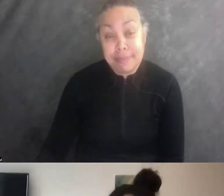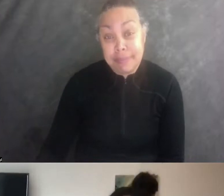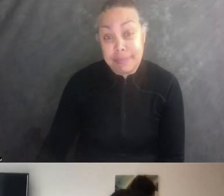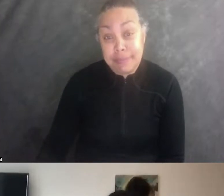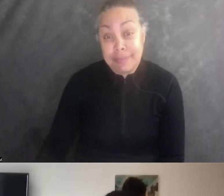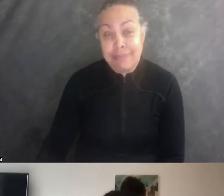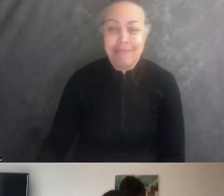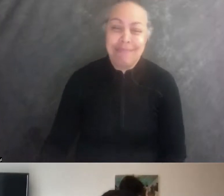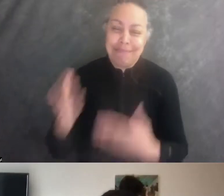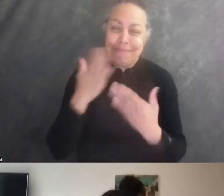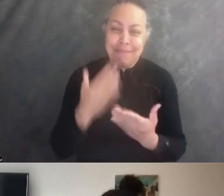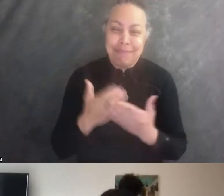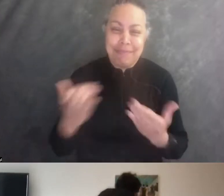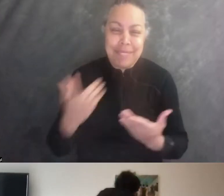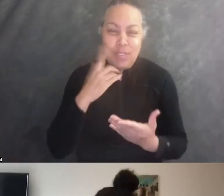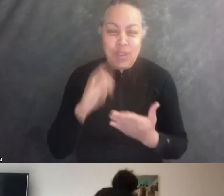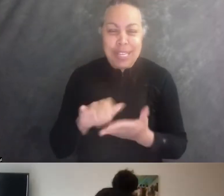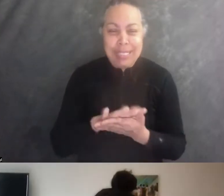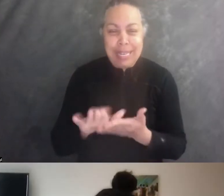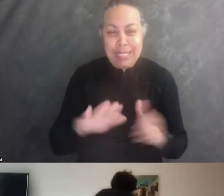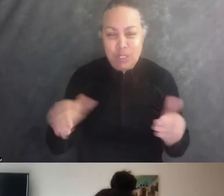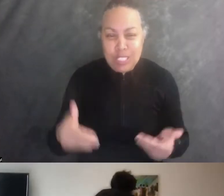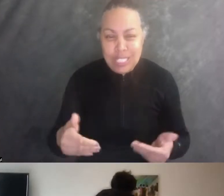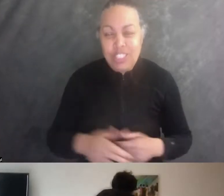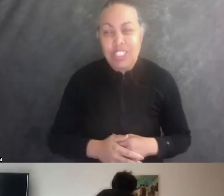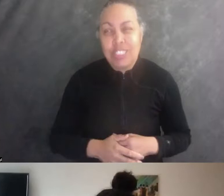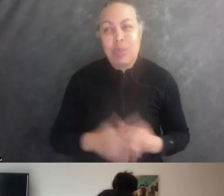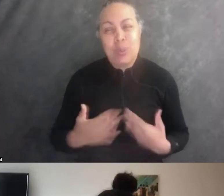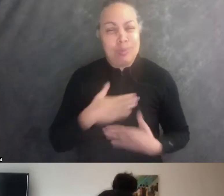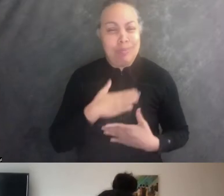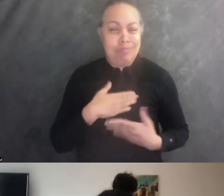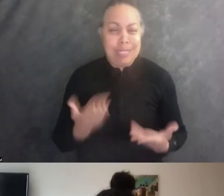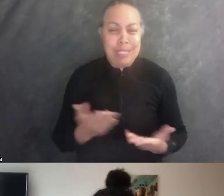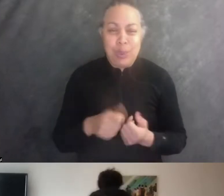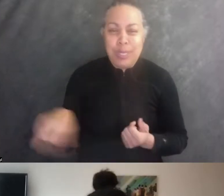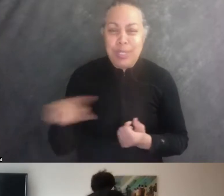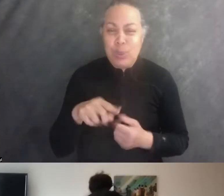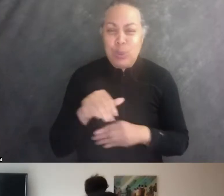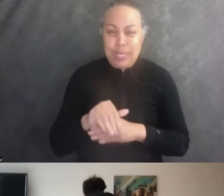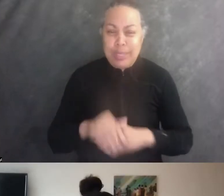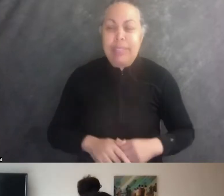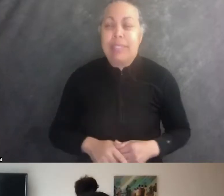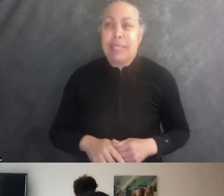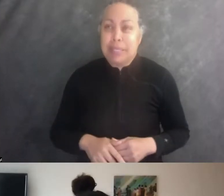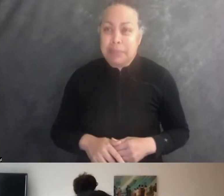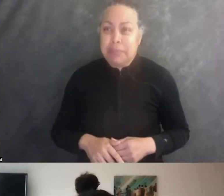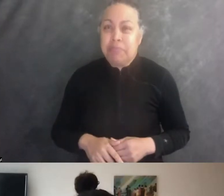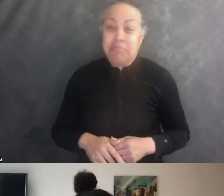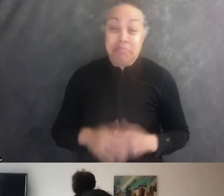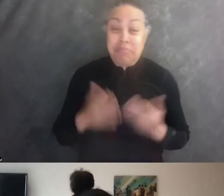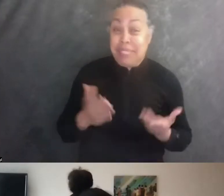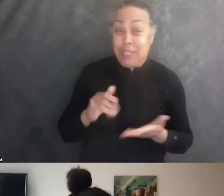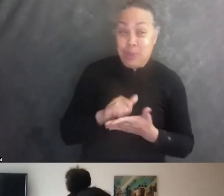Thank you so much for that nice introduction. And it's such a pleasure to be here with everyone this evening in New York and around the